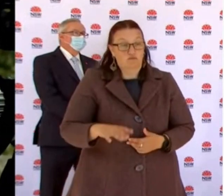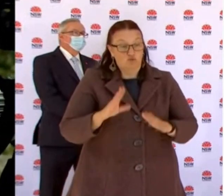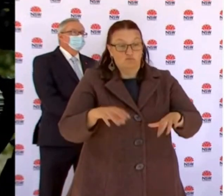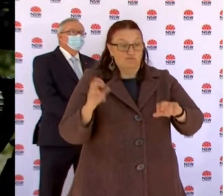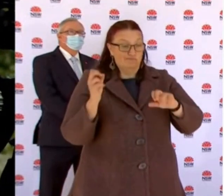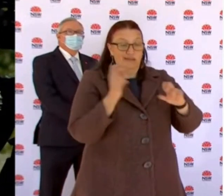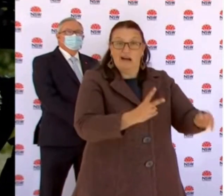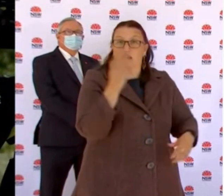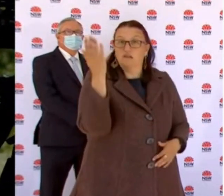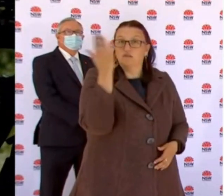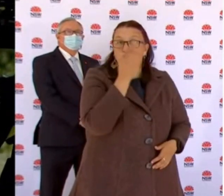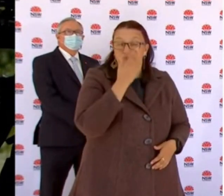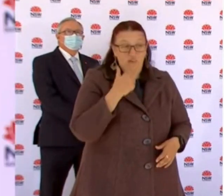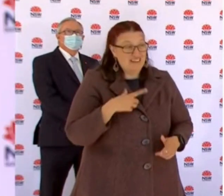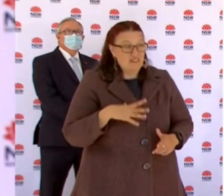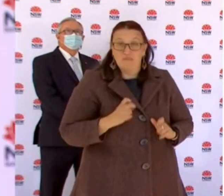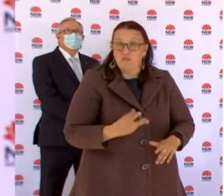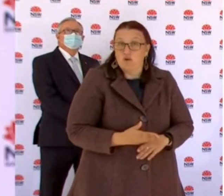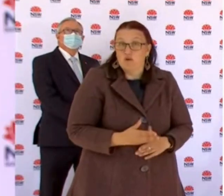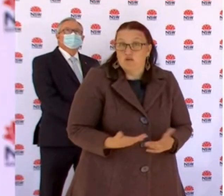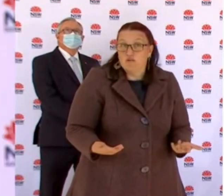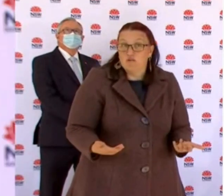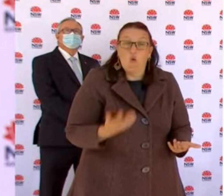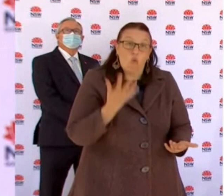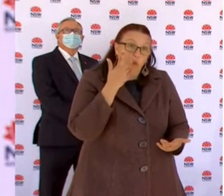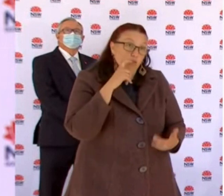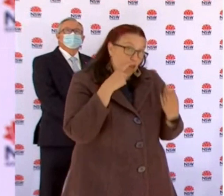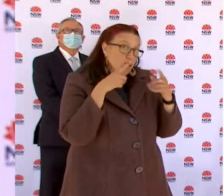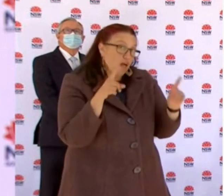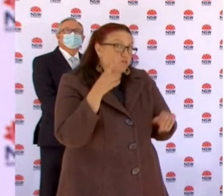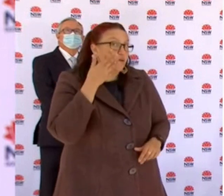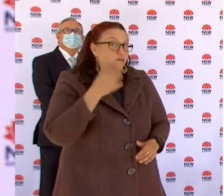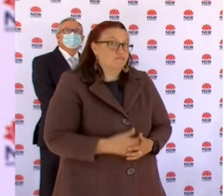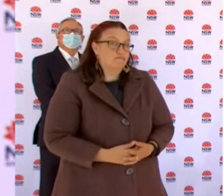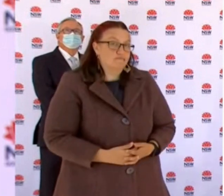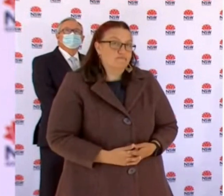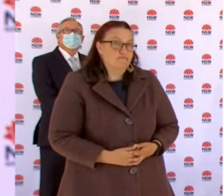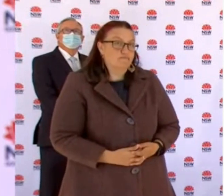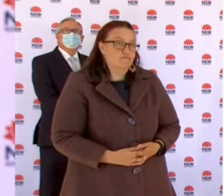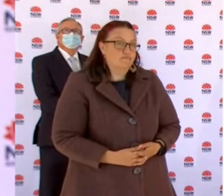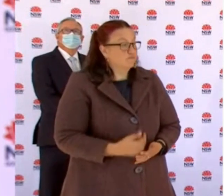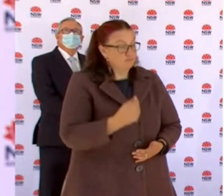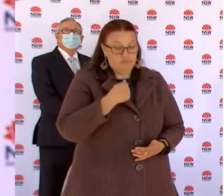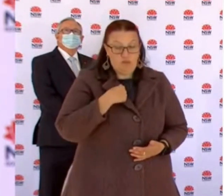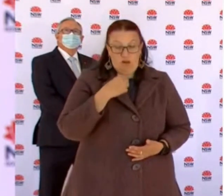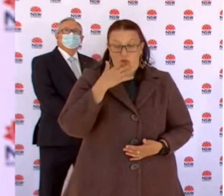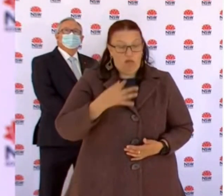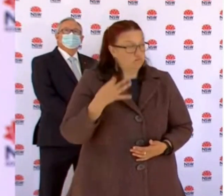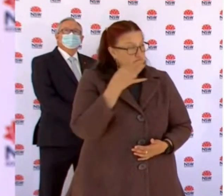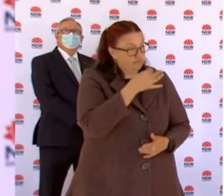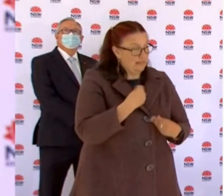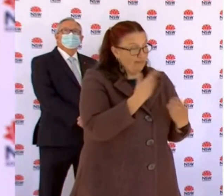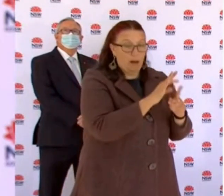that call so people can make their arrangements? As I said, we're monitoring the situation regularly. We'll provide regular updates to government, and government is